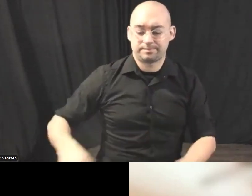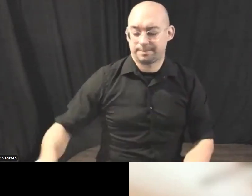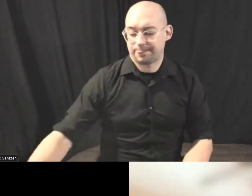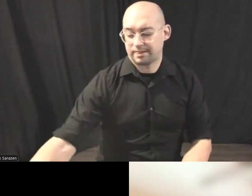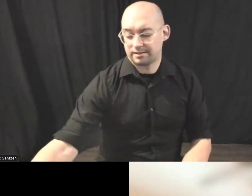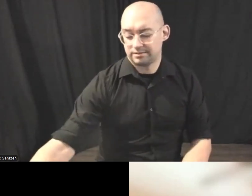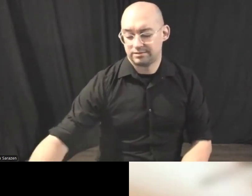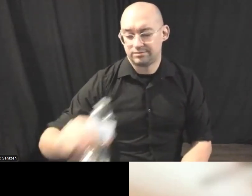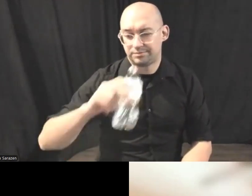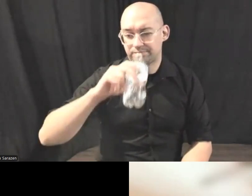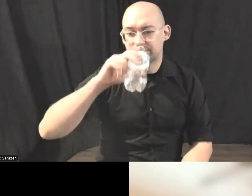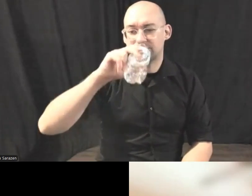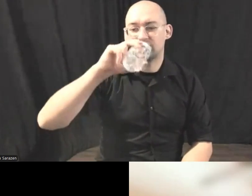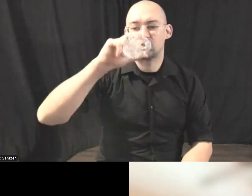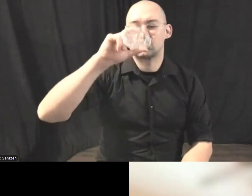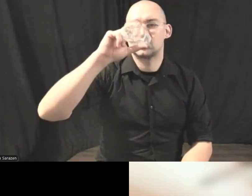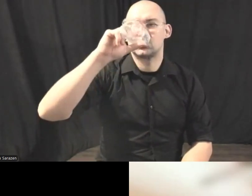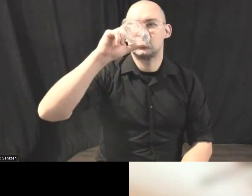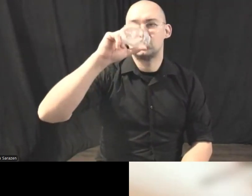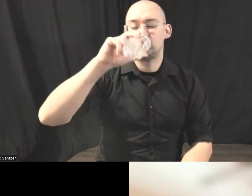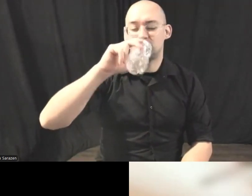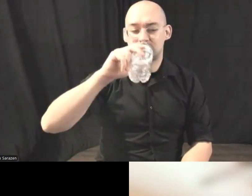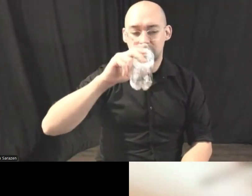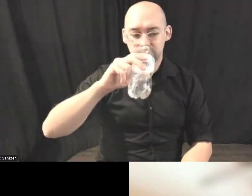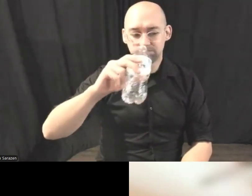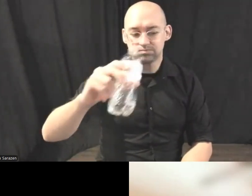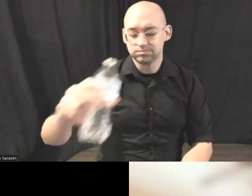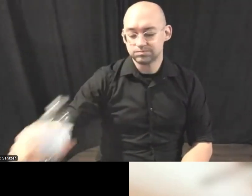Yeah, I think, well, I have a couple things. First,